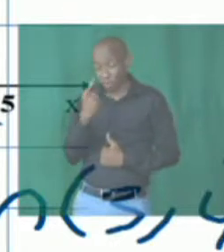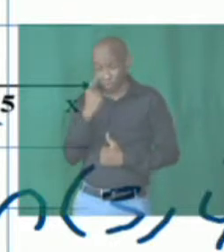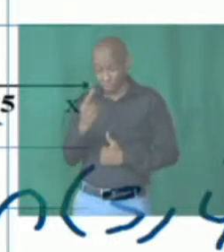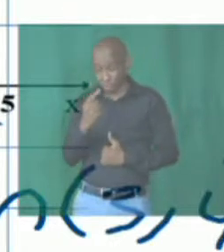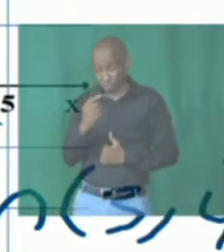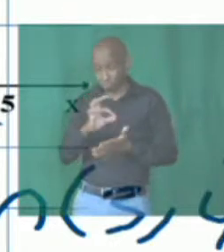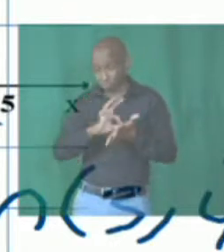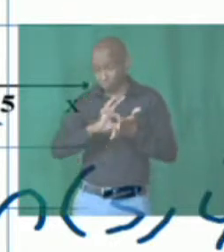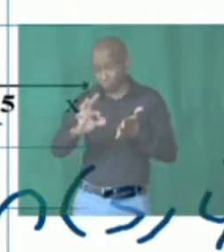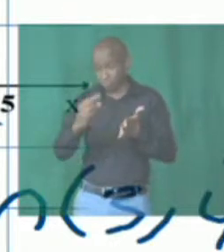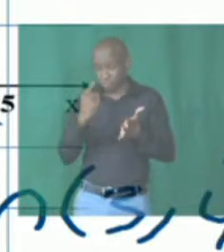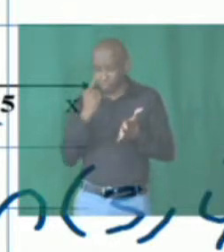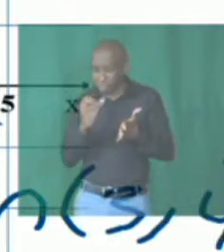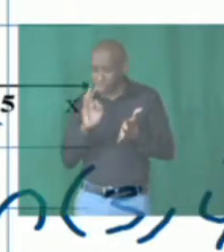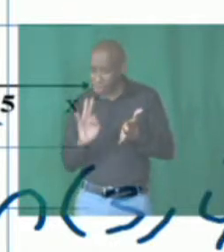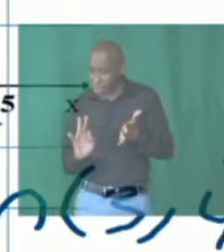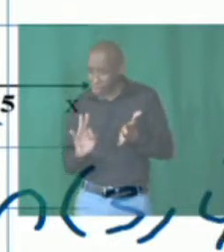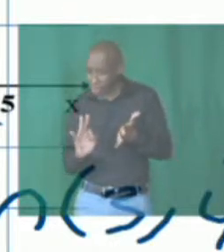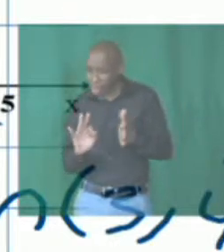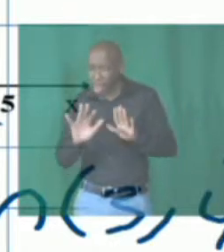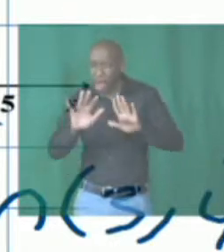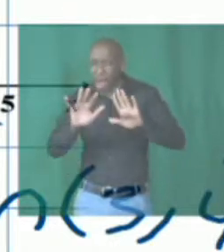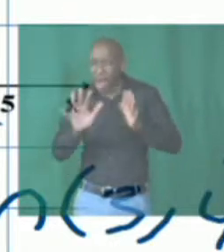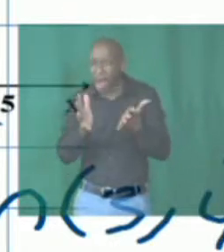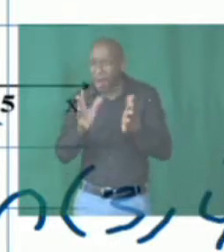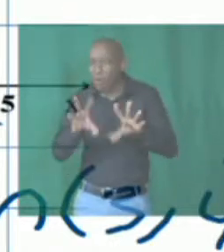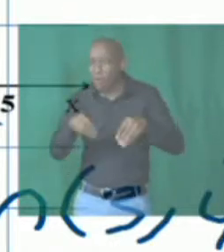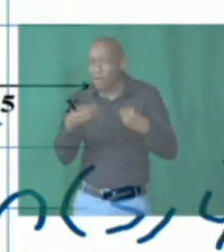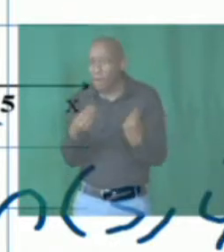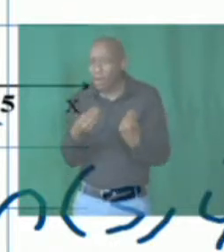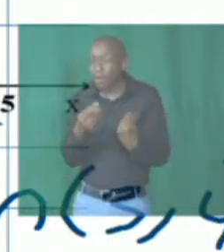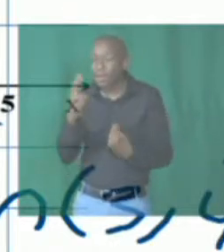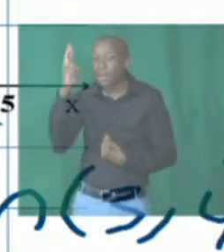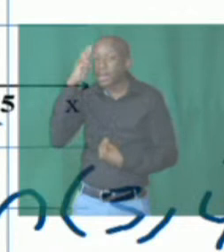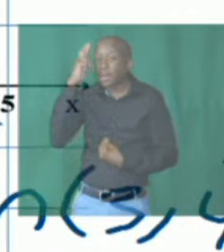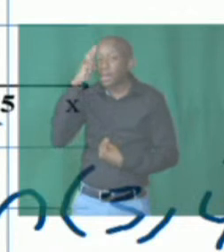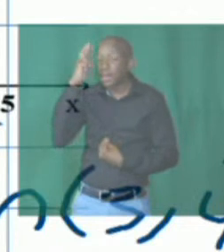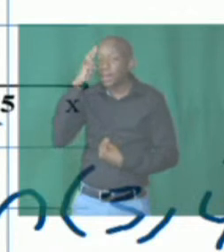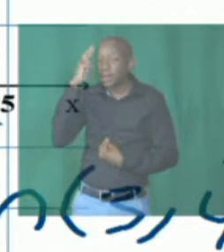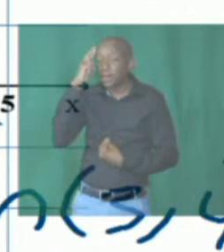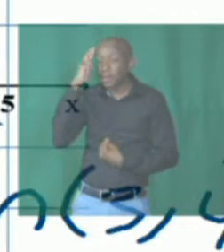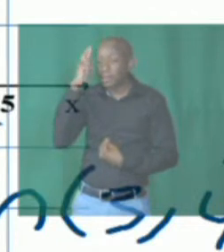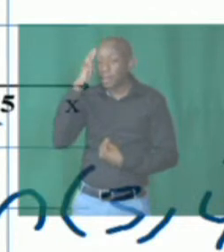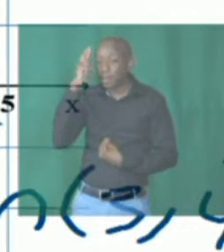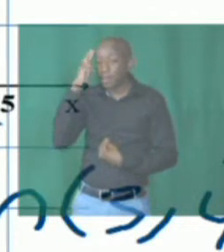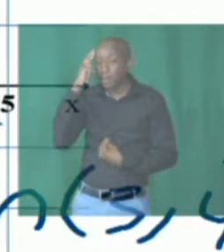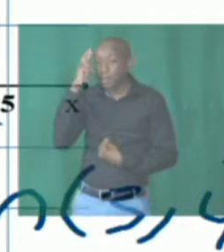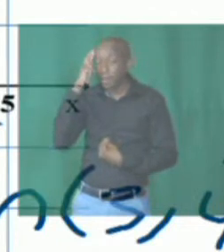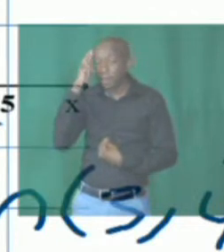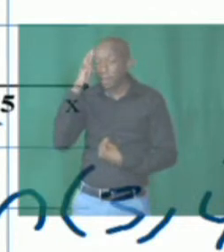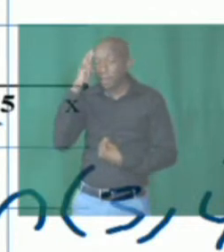graph. But ask yourself, how can we find this 3? Remember, we are using this x coordinate,